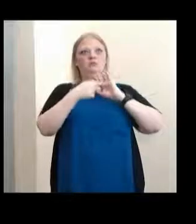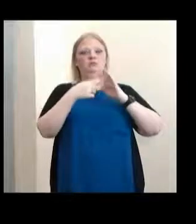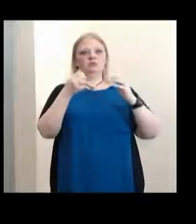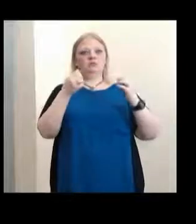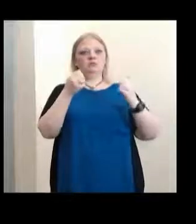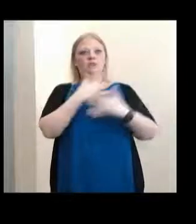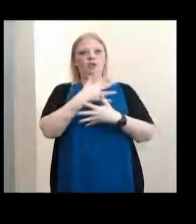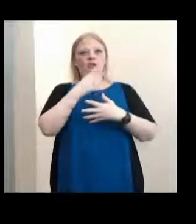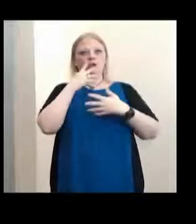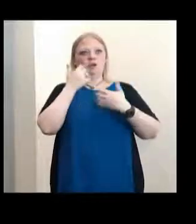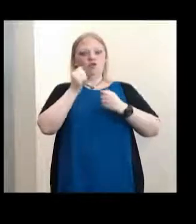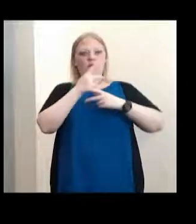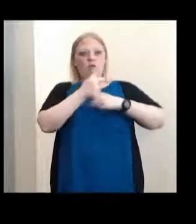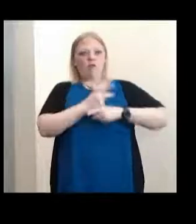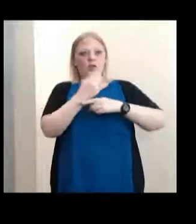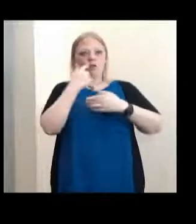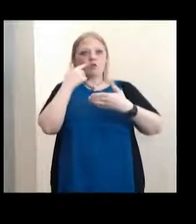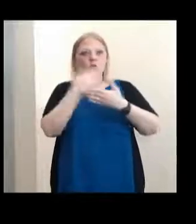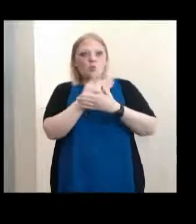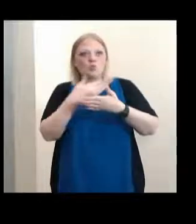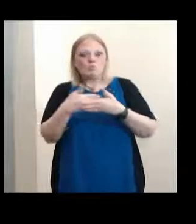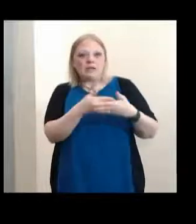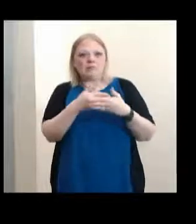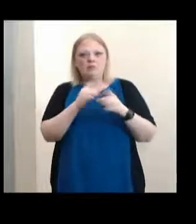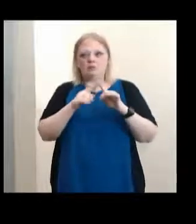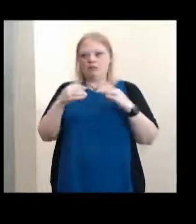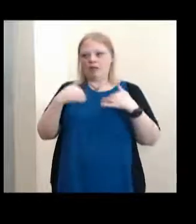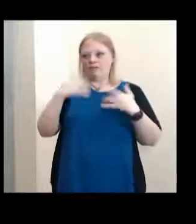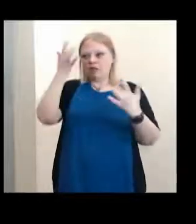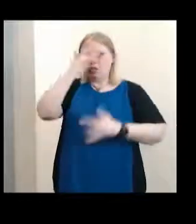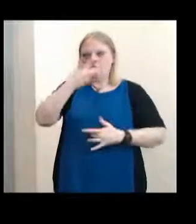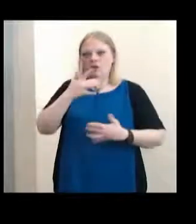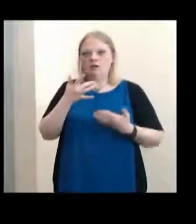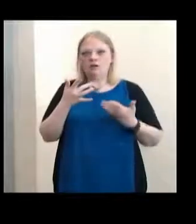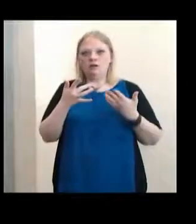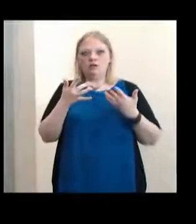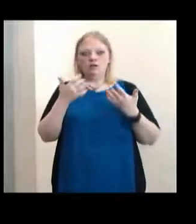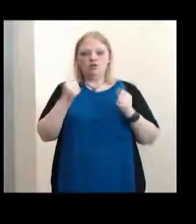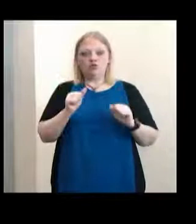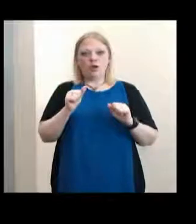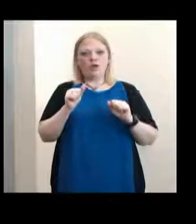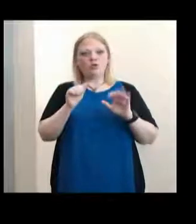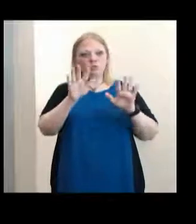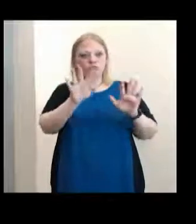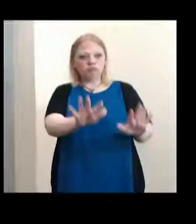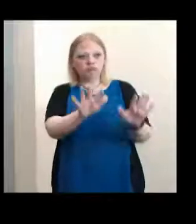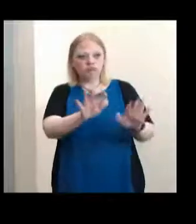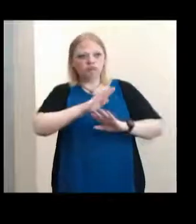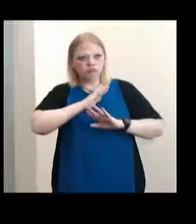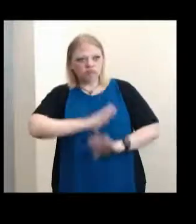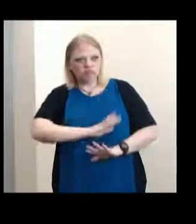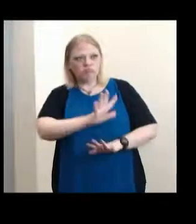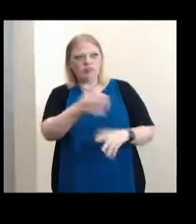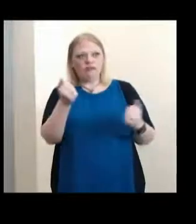caring for a child when they have COVID-19, and trying to ease their fears and